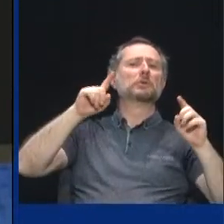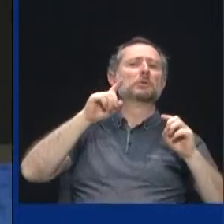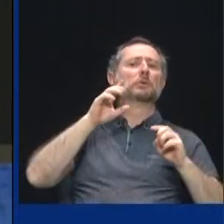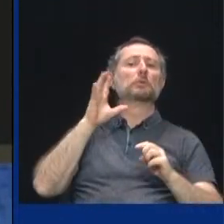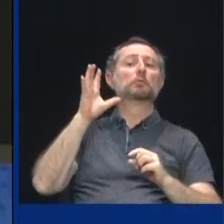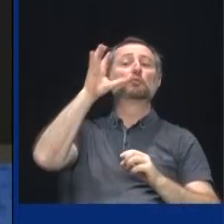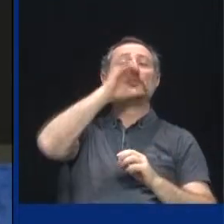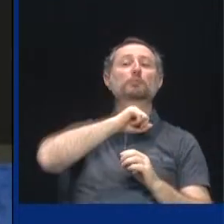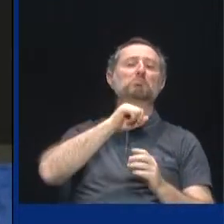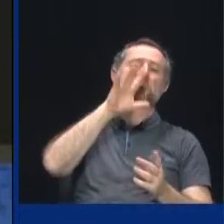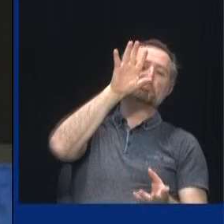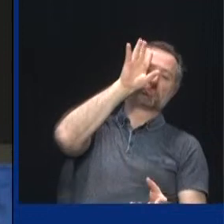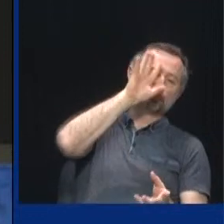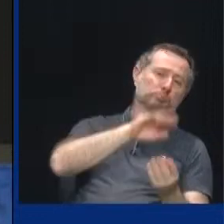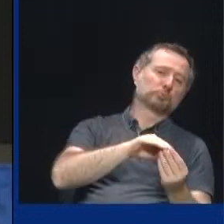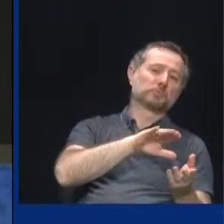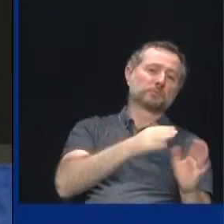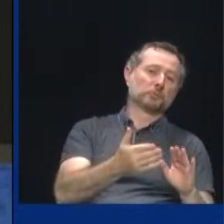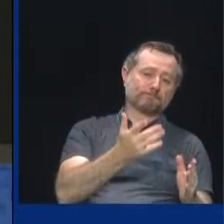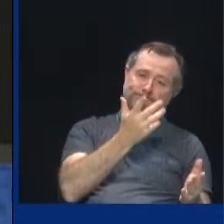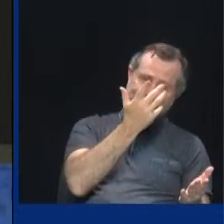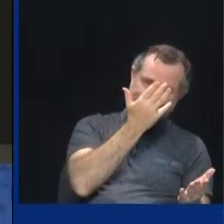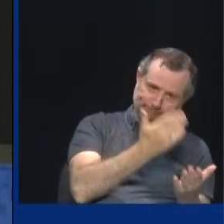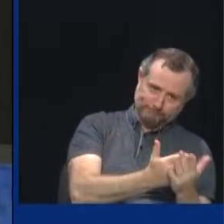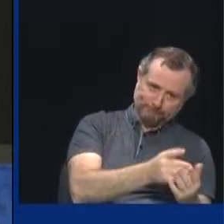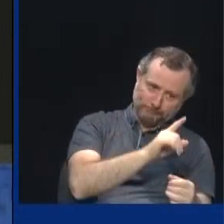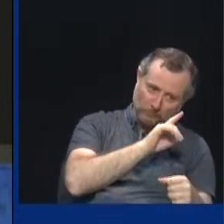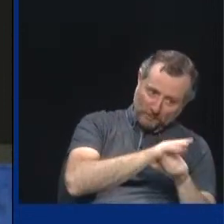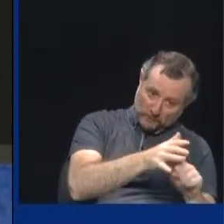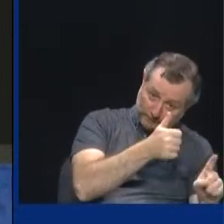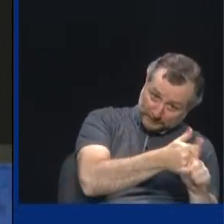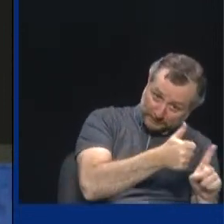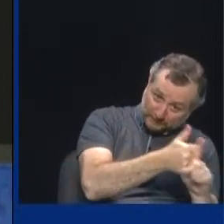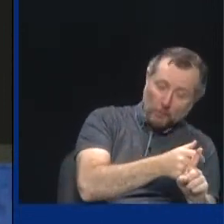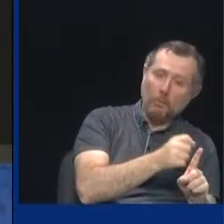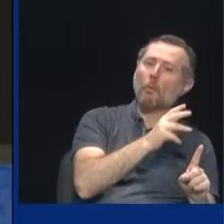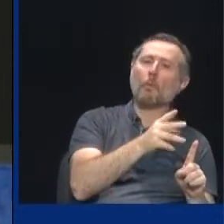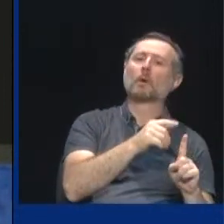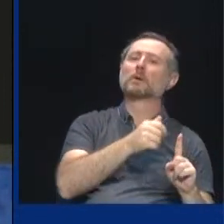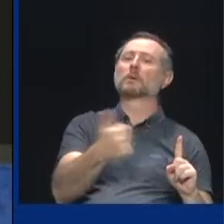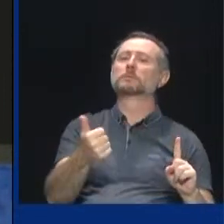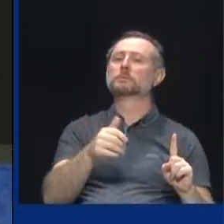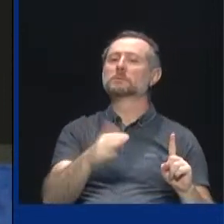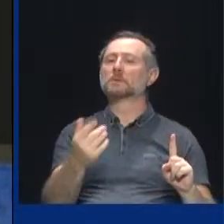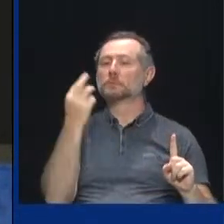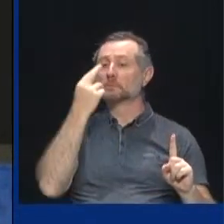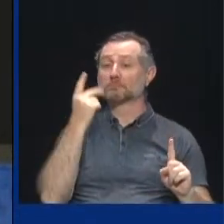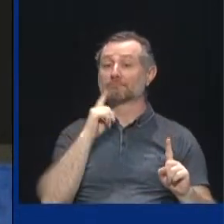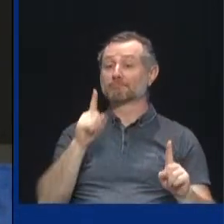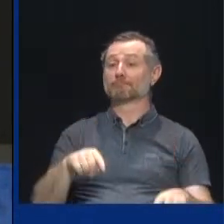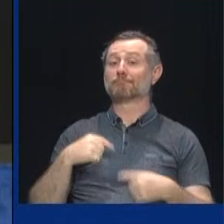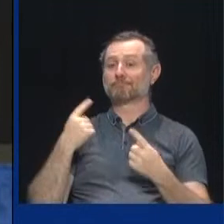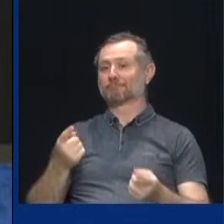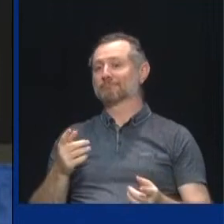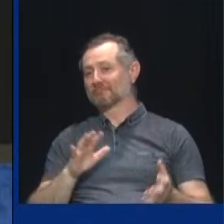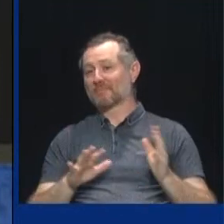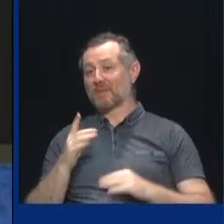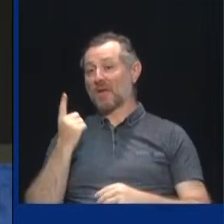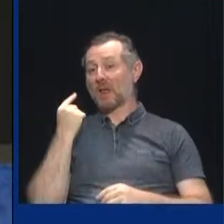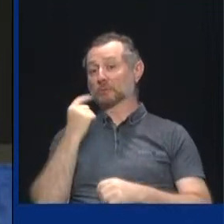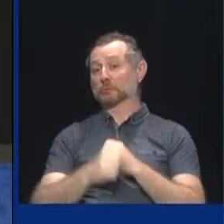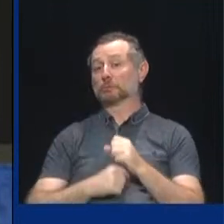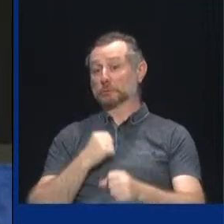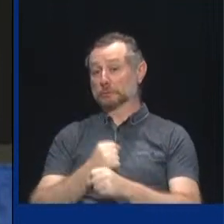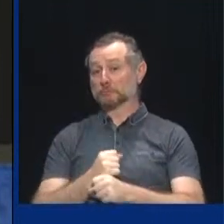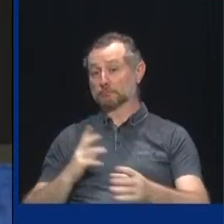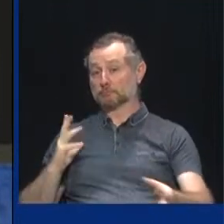confirmed COVID deaths, we have been, since this time last year, doing confirmatory testing for COVID-19